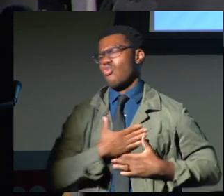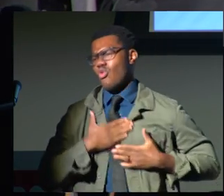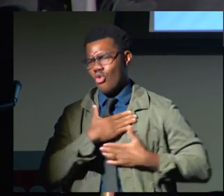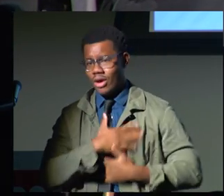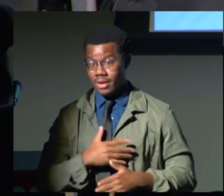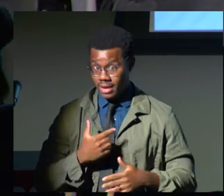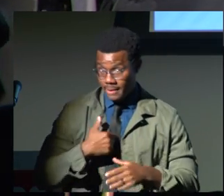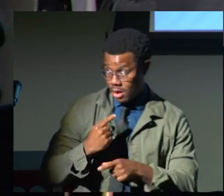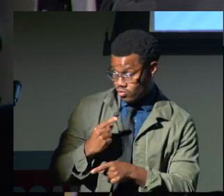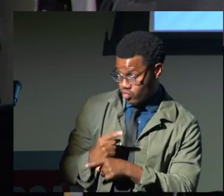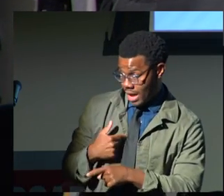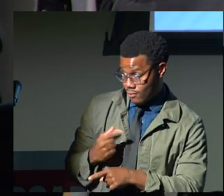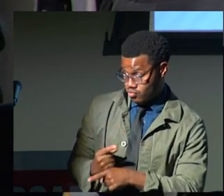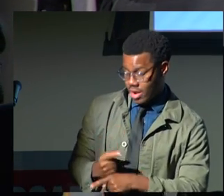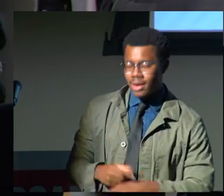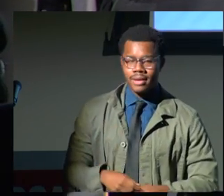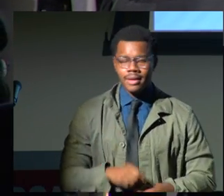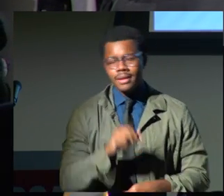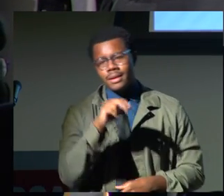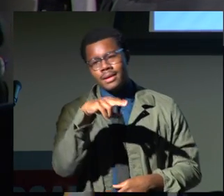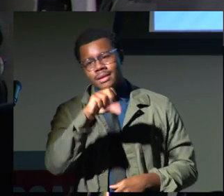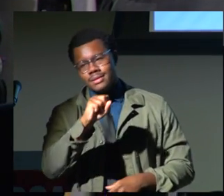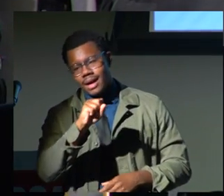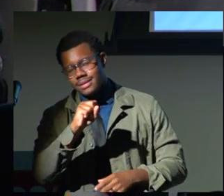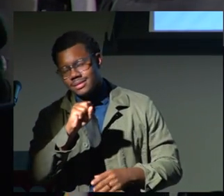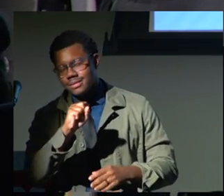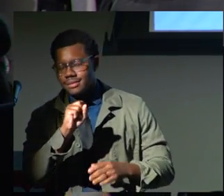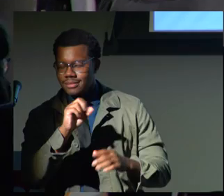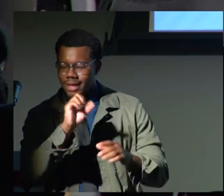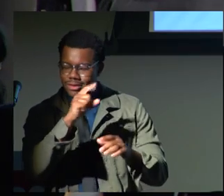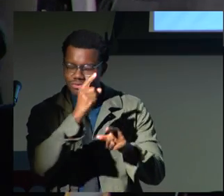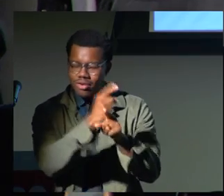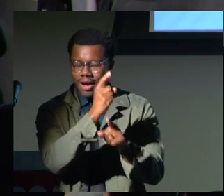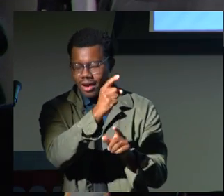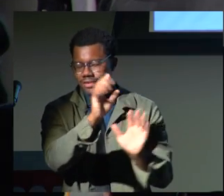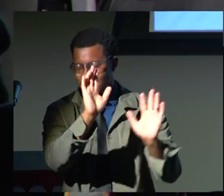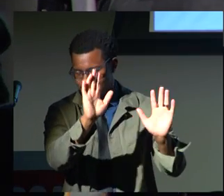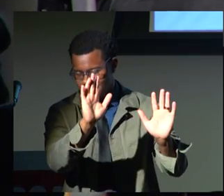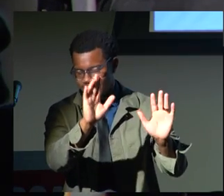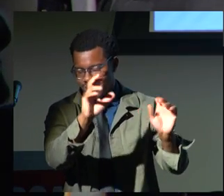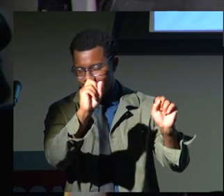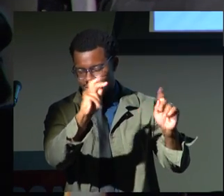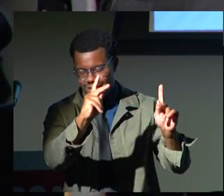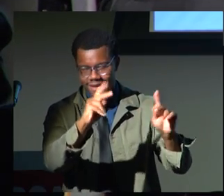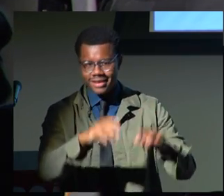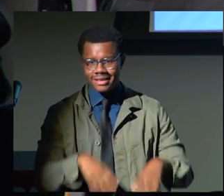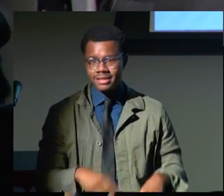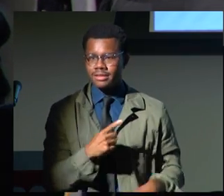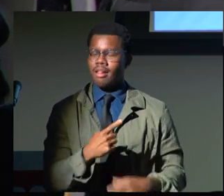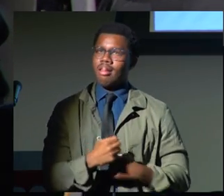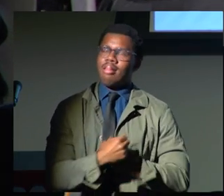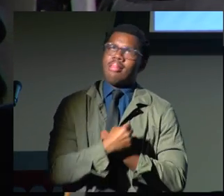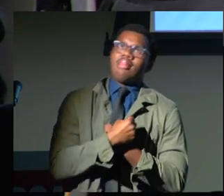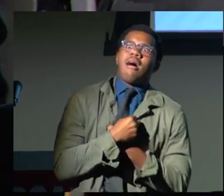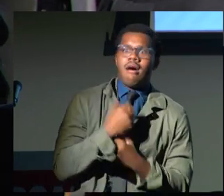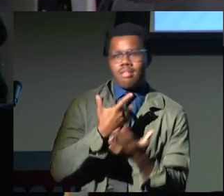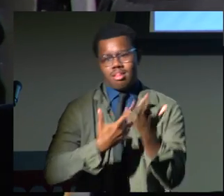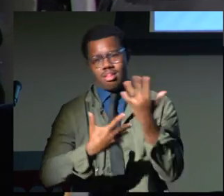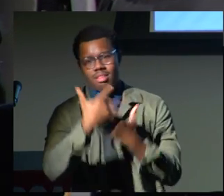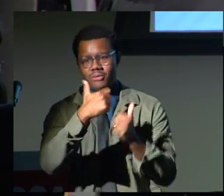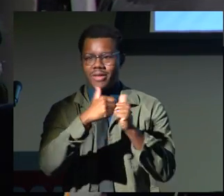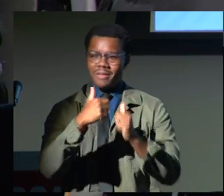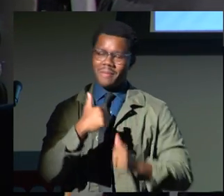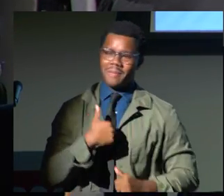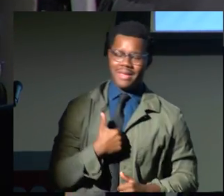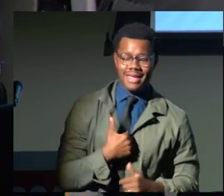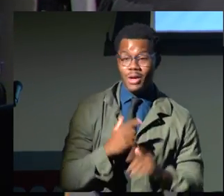a point. Right? Am I right? Yes, baby, you're right. All right, calm down. So hold on. She loves being around me. She can't wait